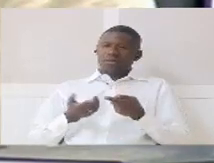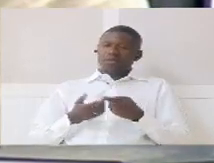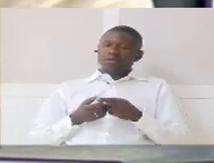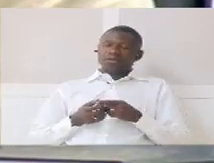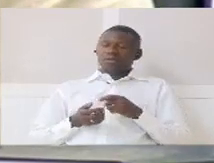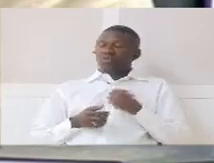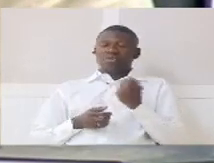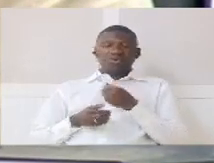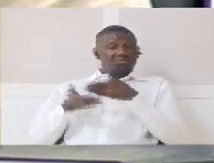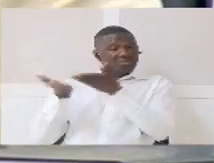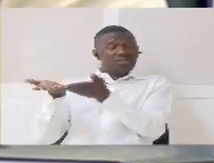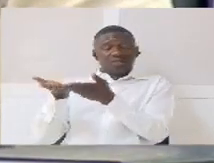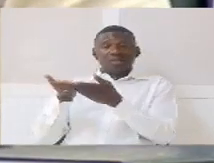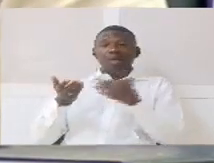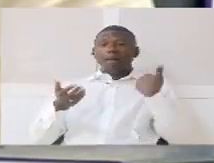the